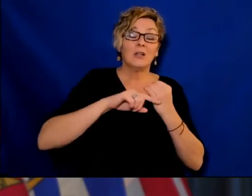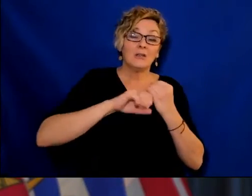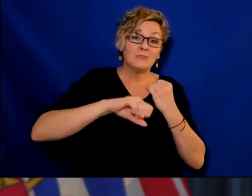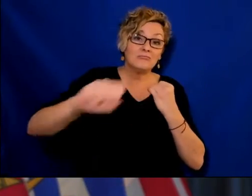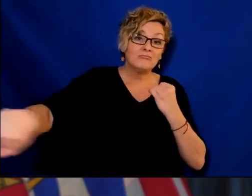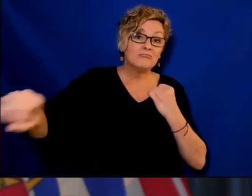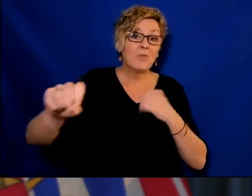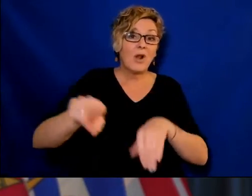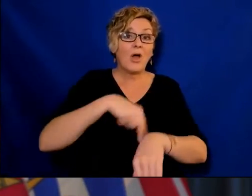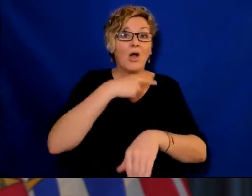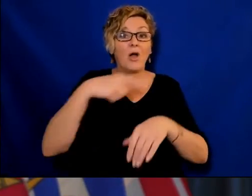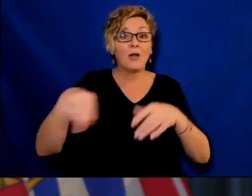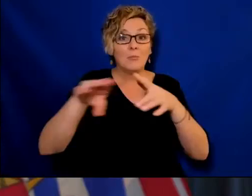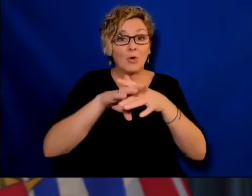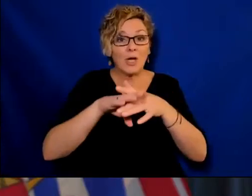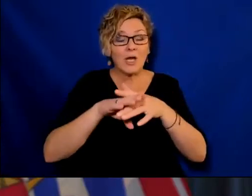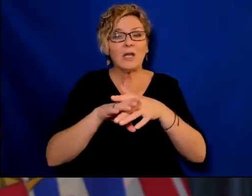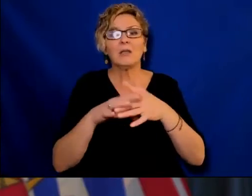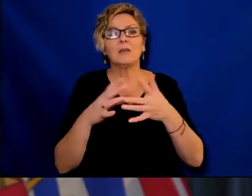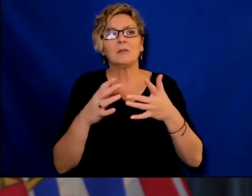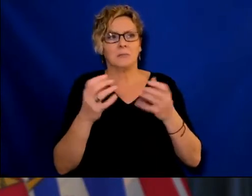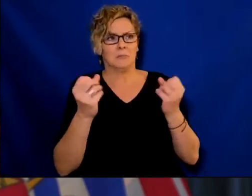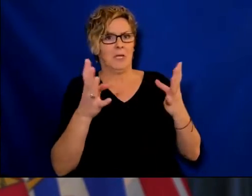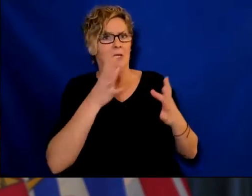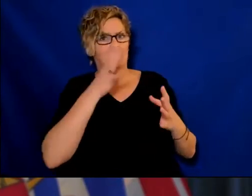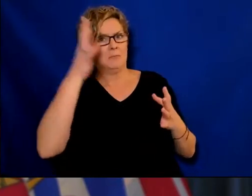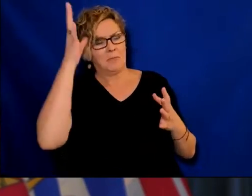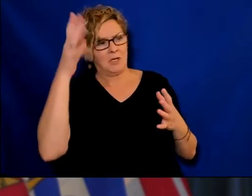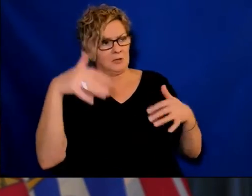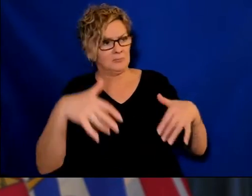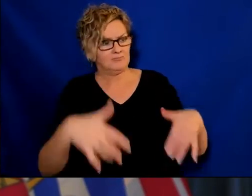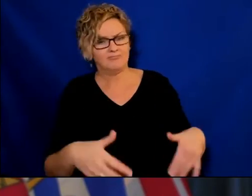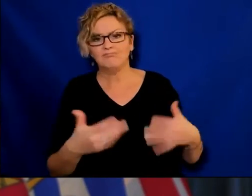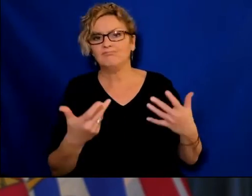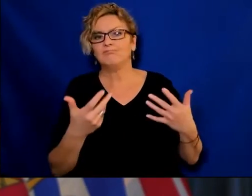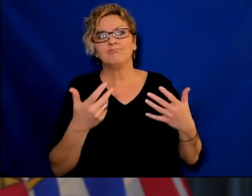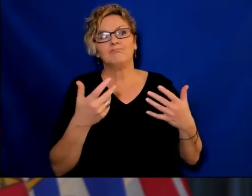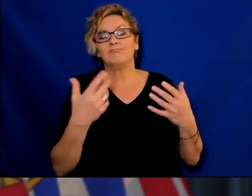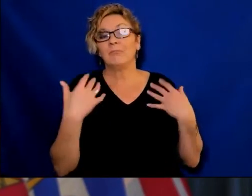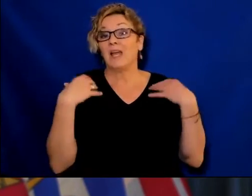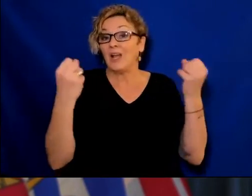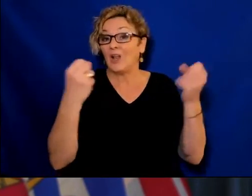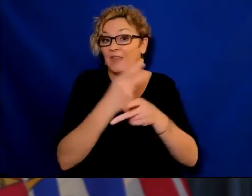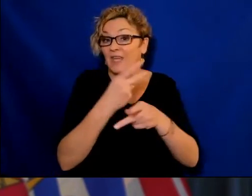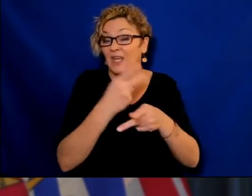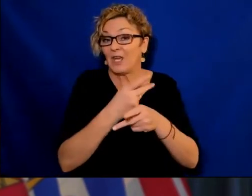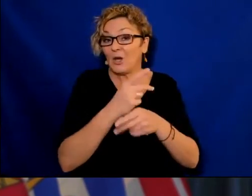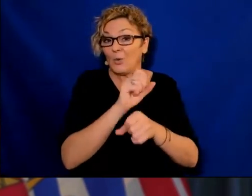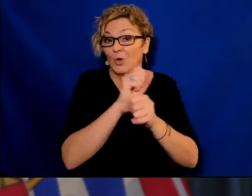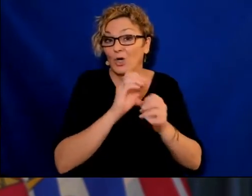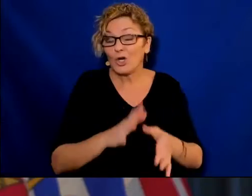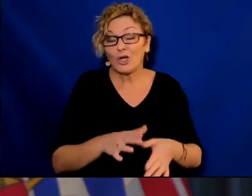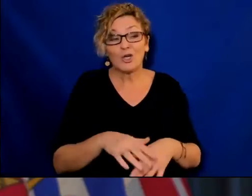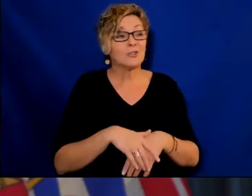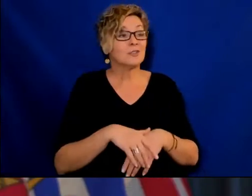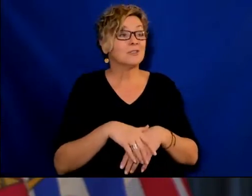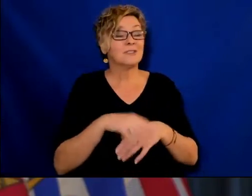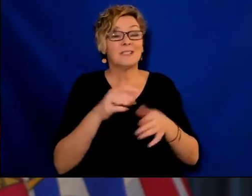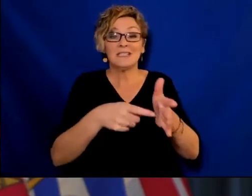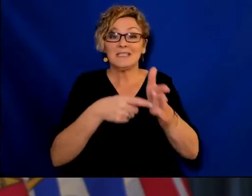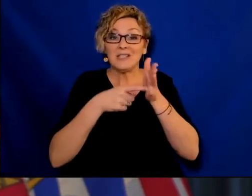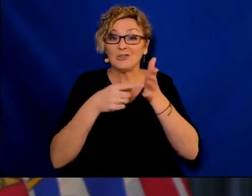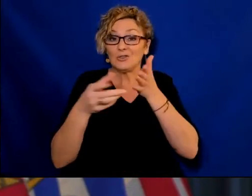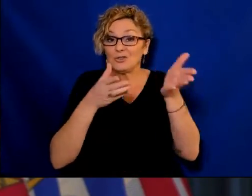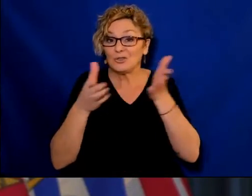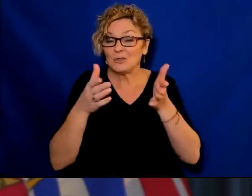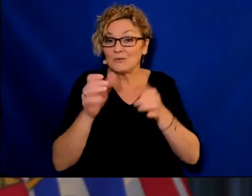during the day needs to be considered. We know that older children will naturally congregate in other settings. So how do